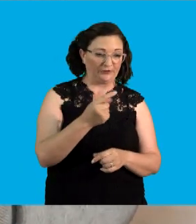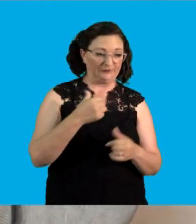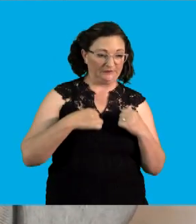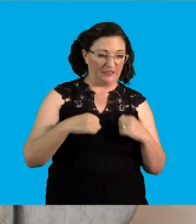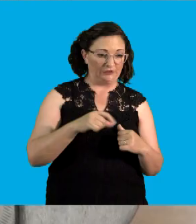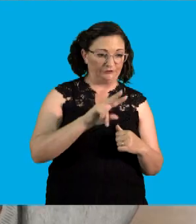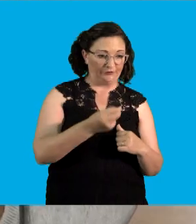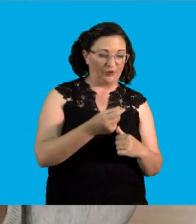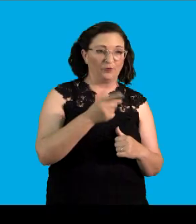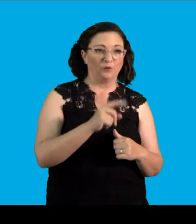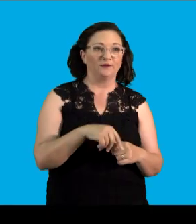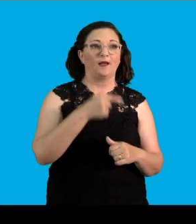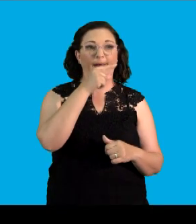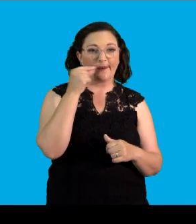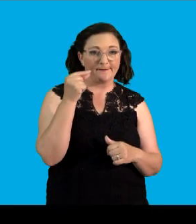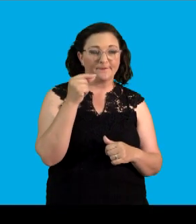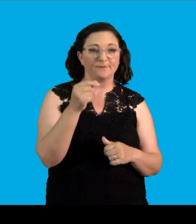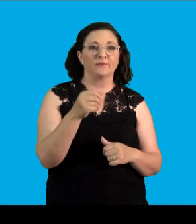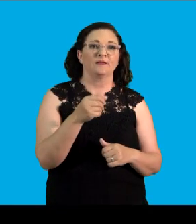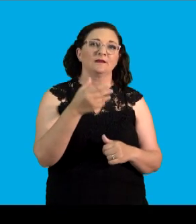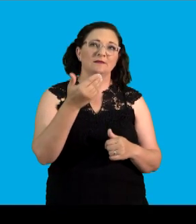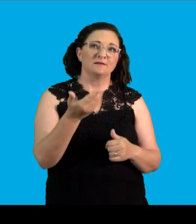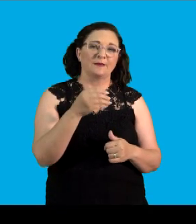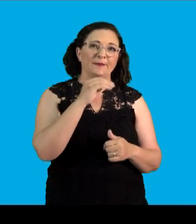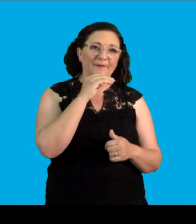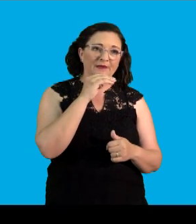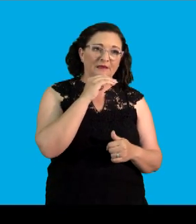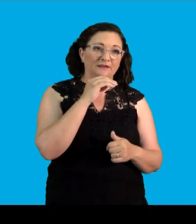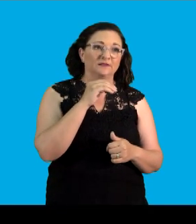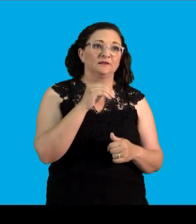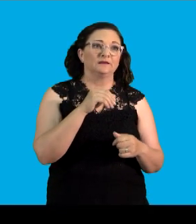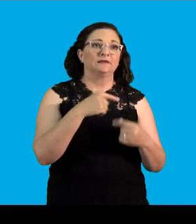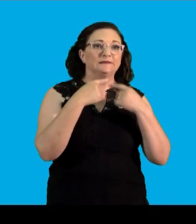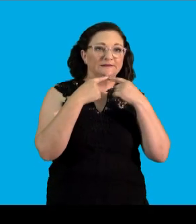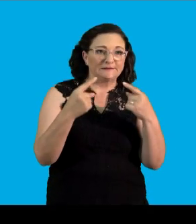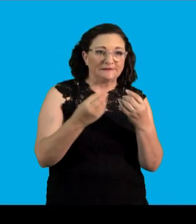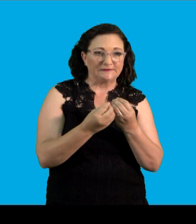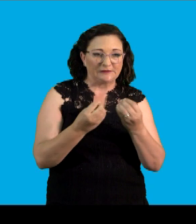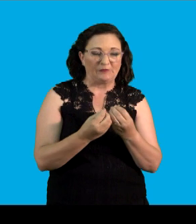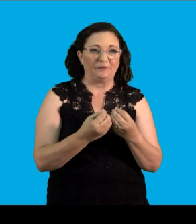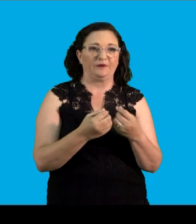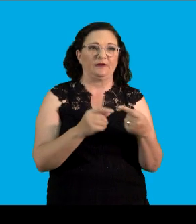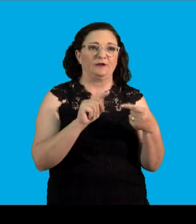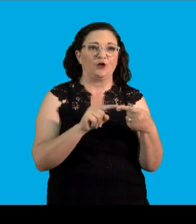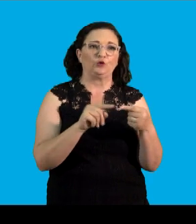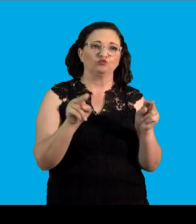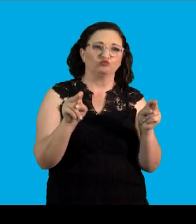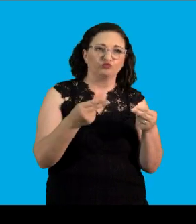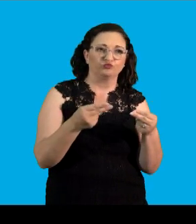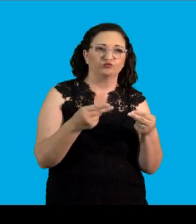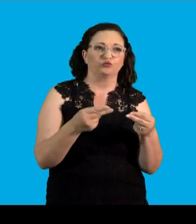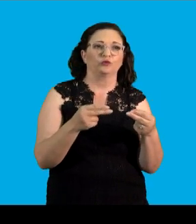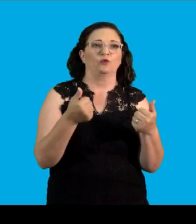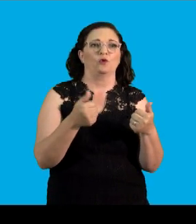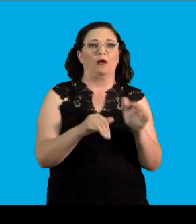first. So if there's name or list, name or give or list, know that you just have to state something, just have to give